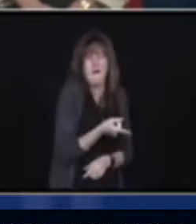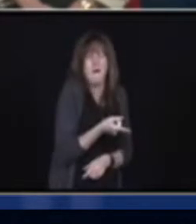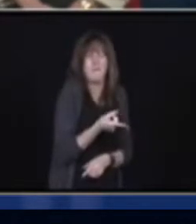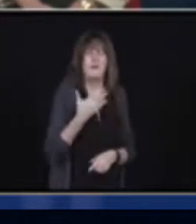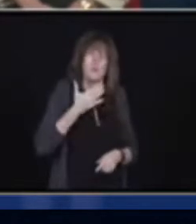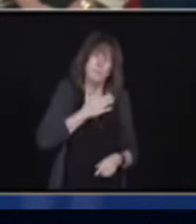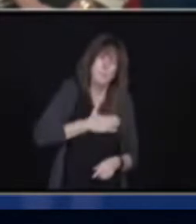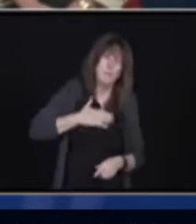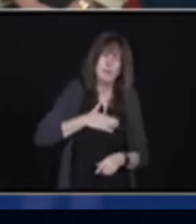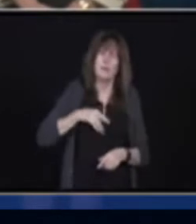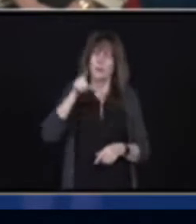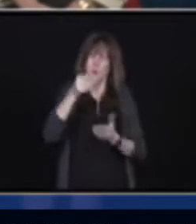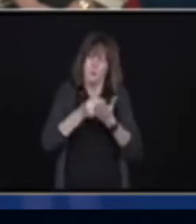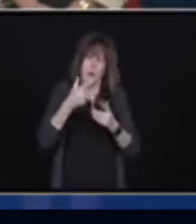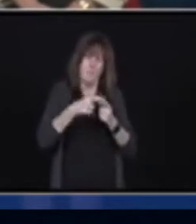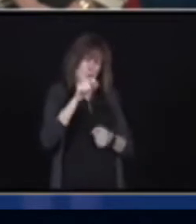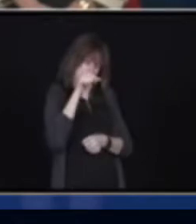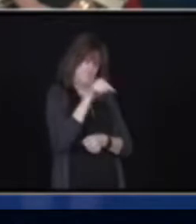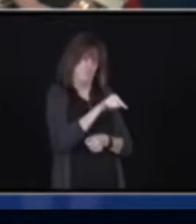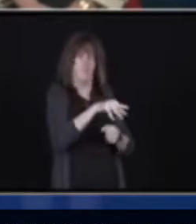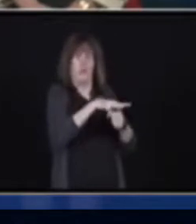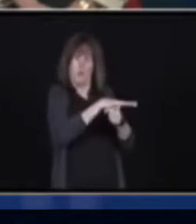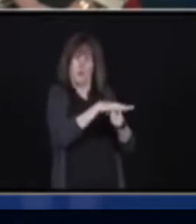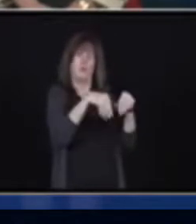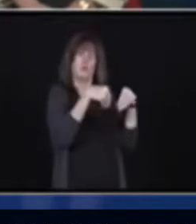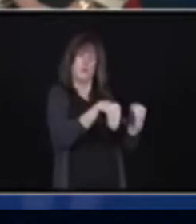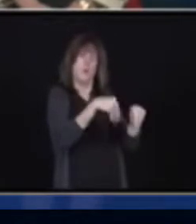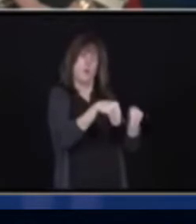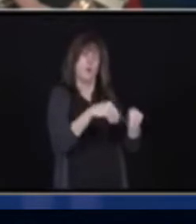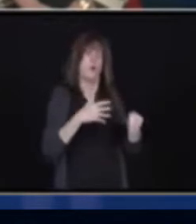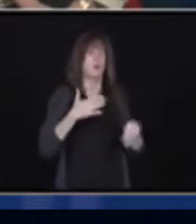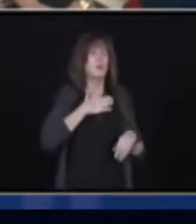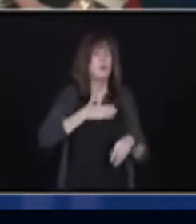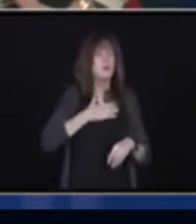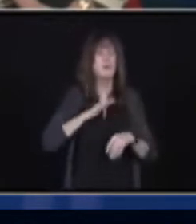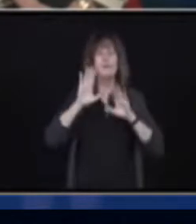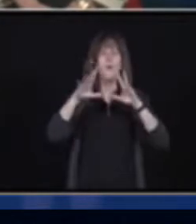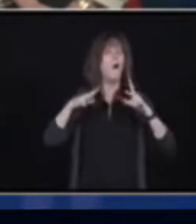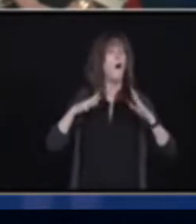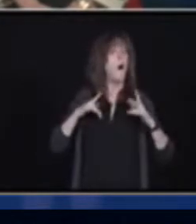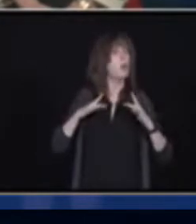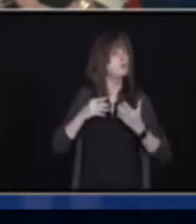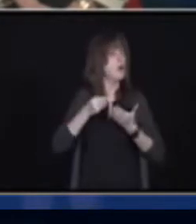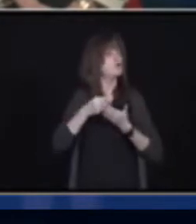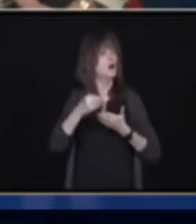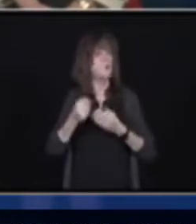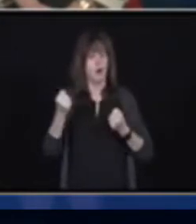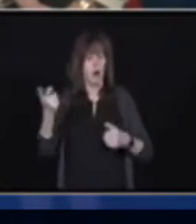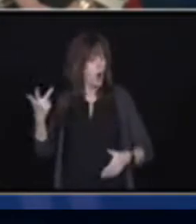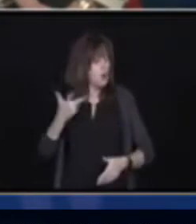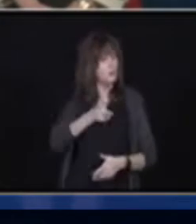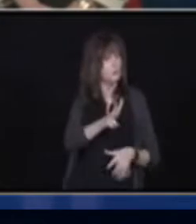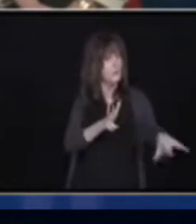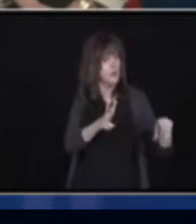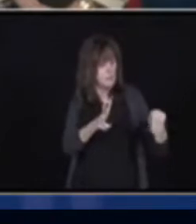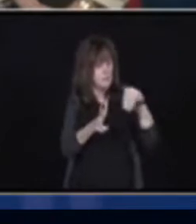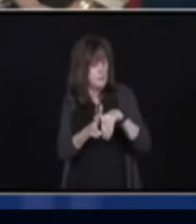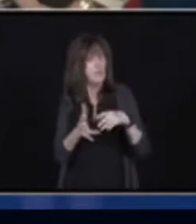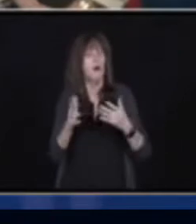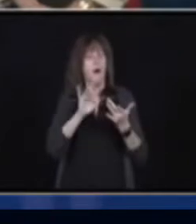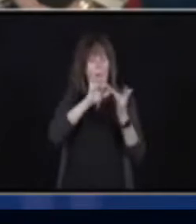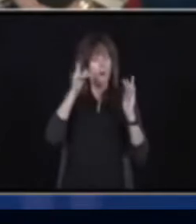local stores. Please do your holiday shopping through curbside pickup or online stores. Support